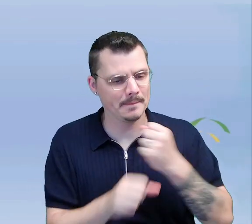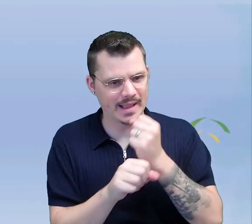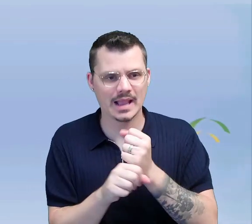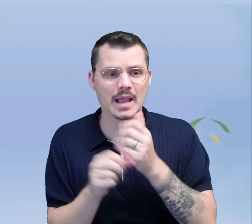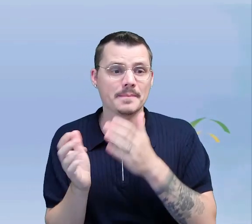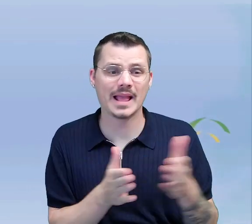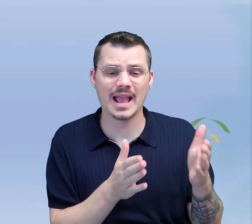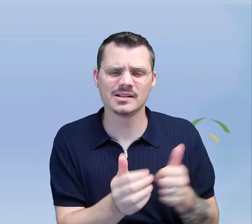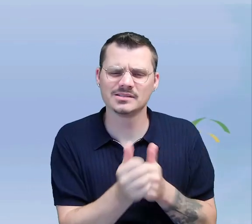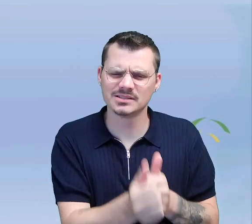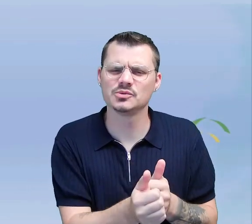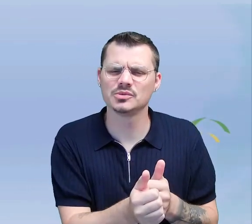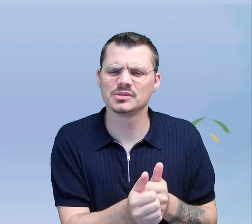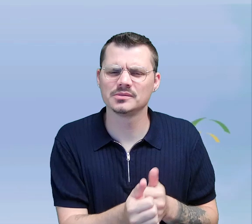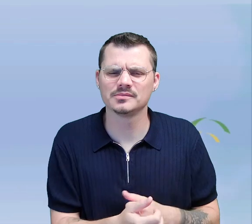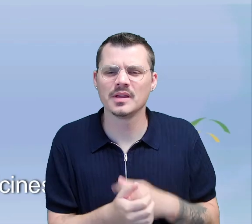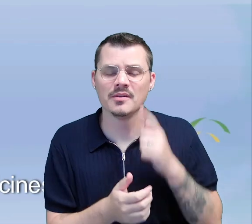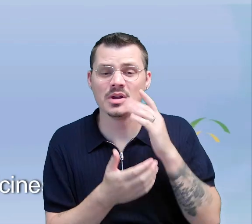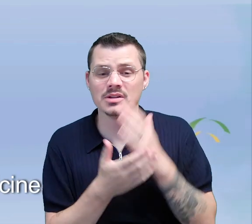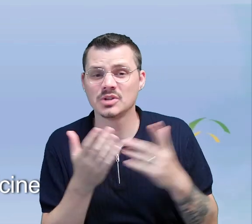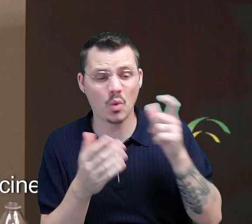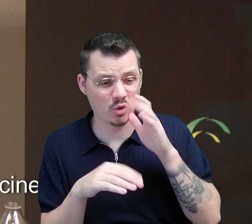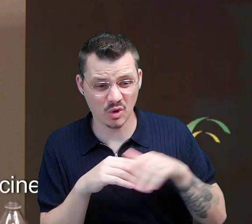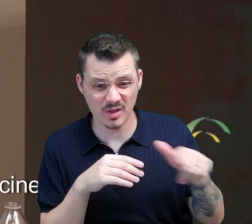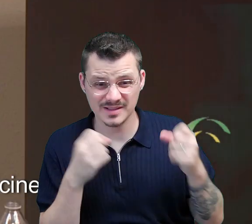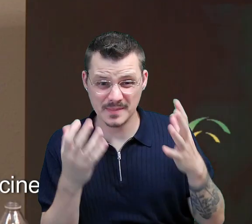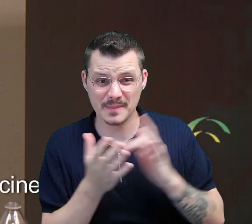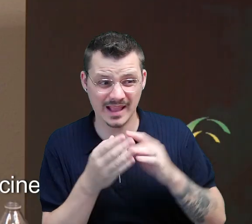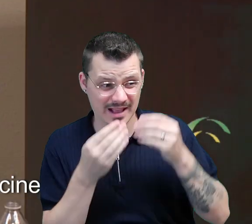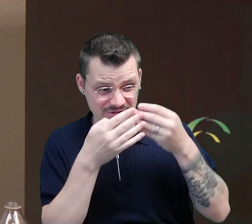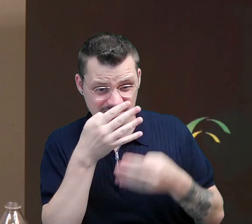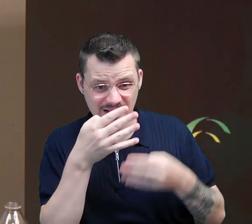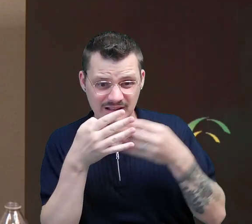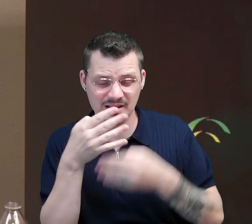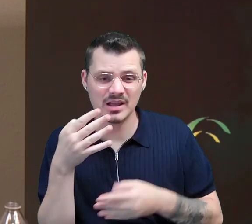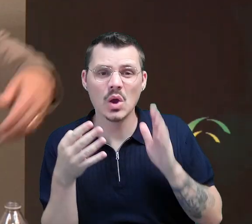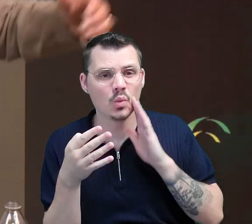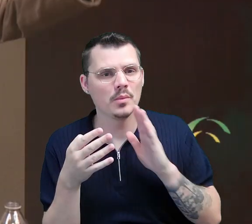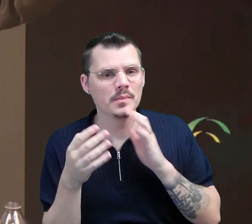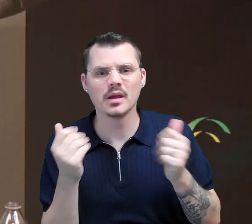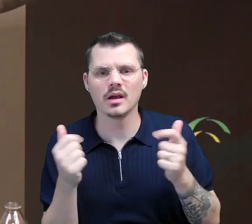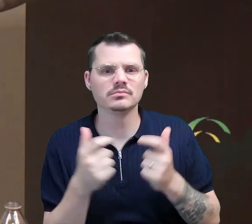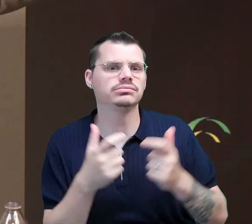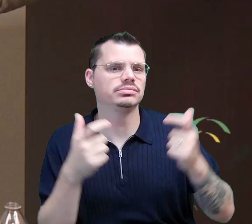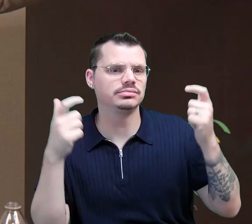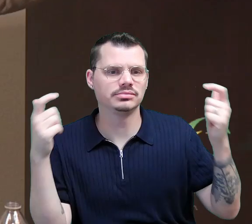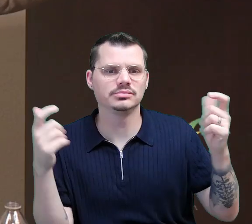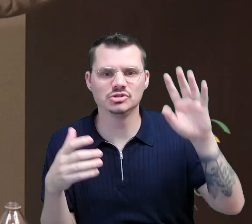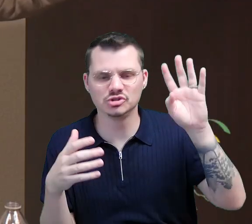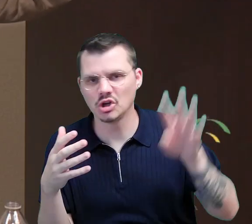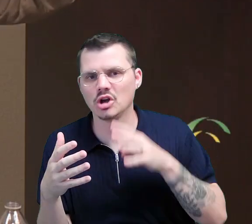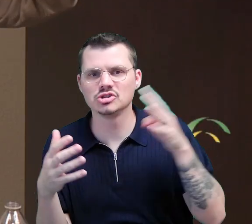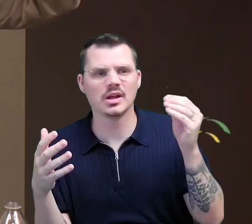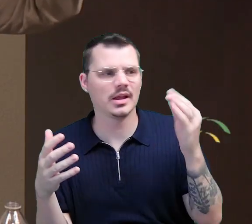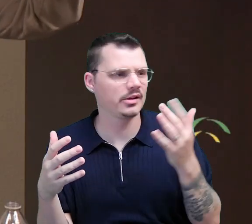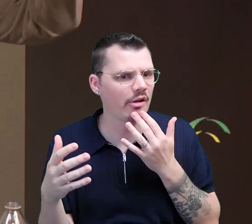Make a plan and stick to it. And for somebody that's on this many medicines, it's going to be gigantic